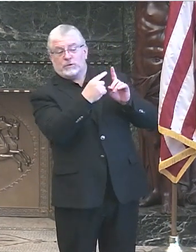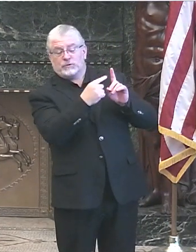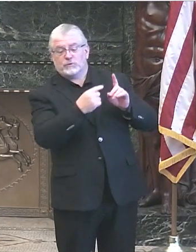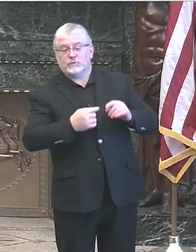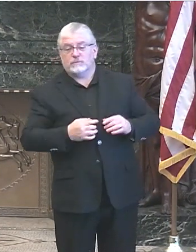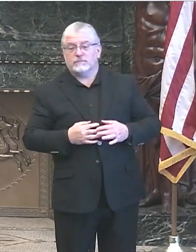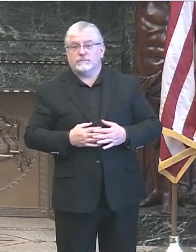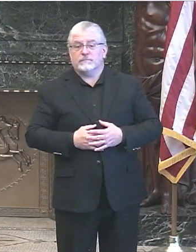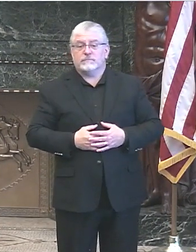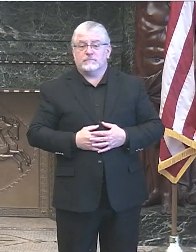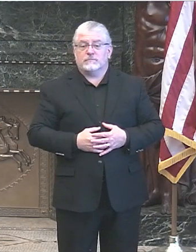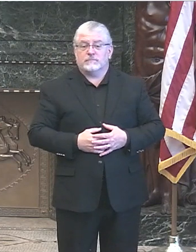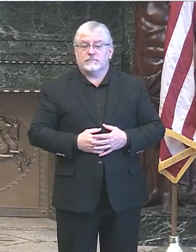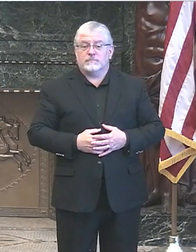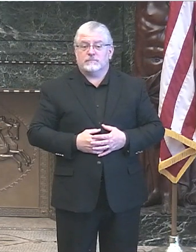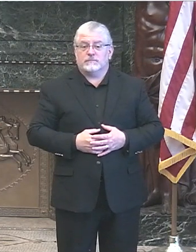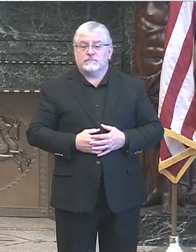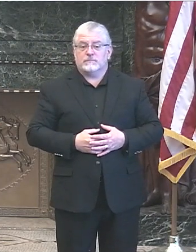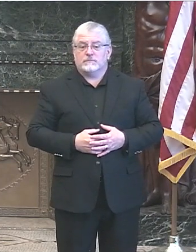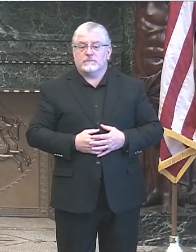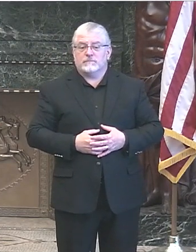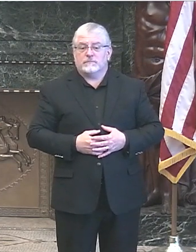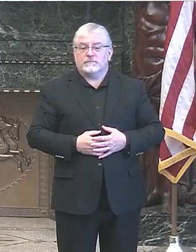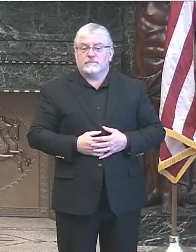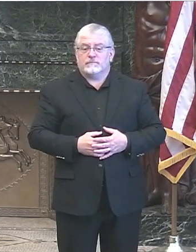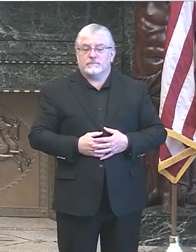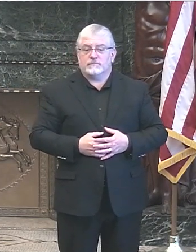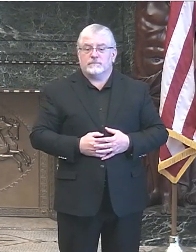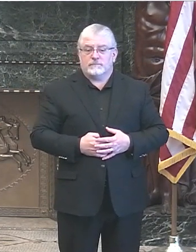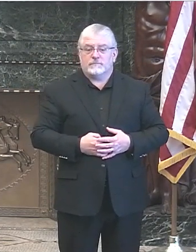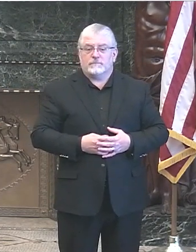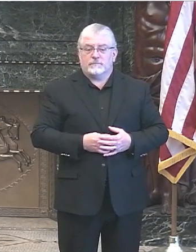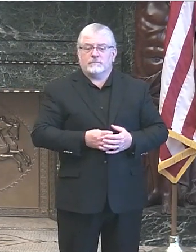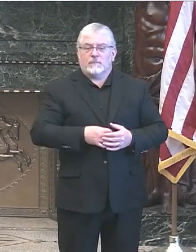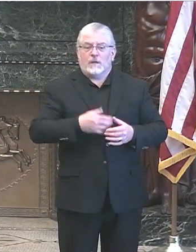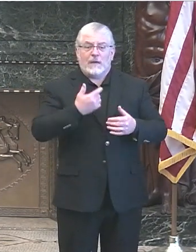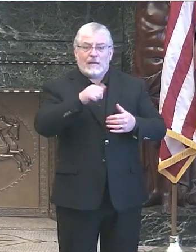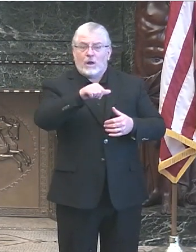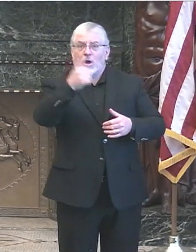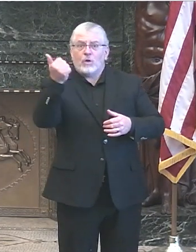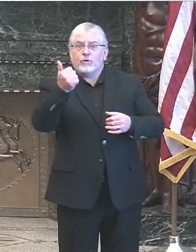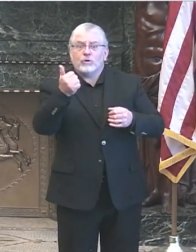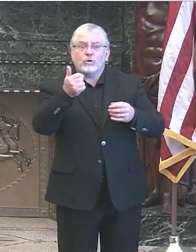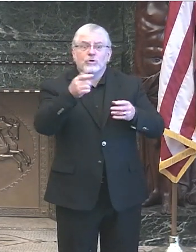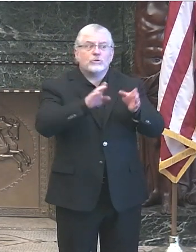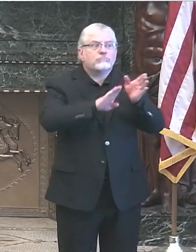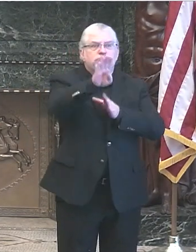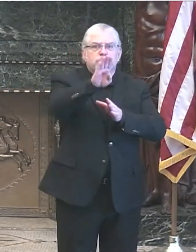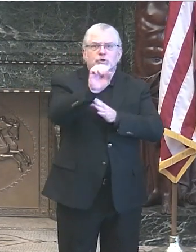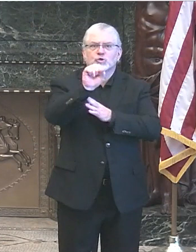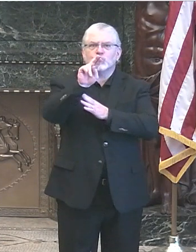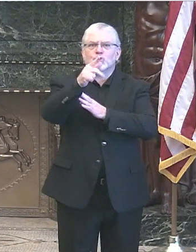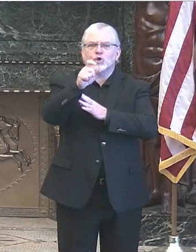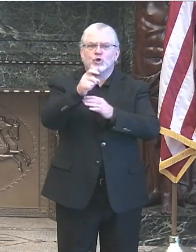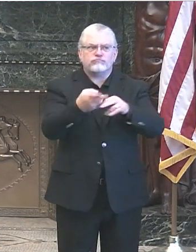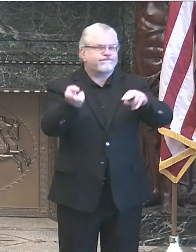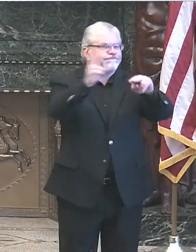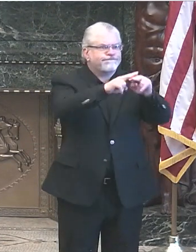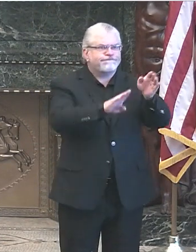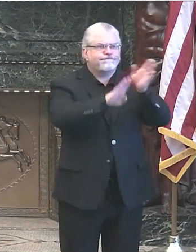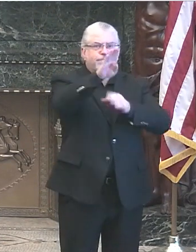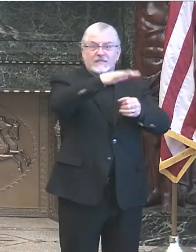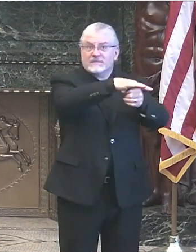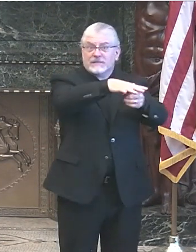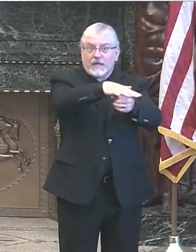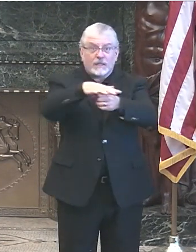surge sites? Has the city come to any agreements with other property owners in other parts of the city concerning just the number of like overflow beds.